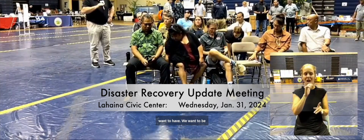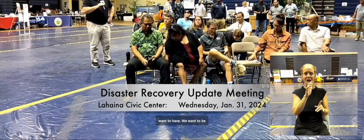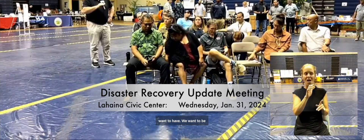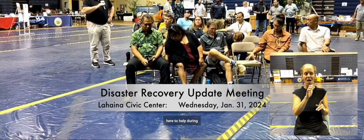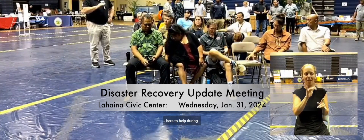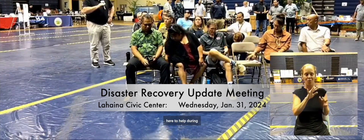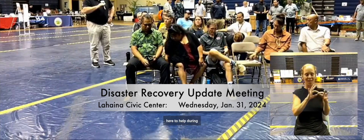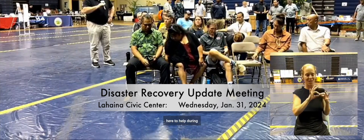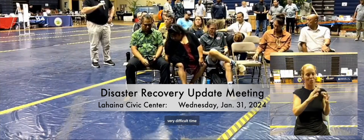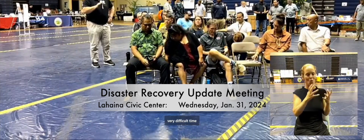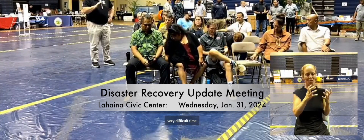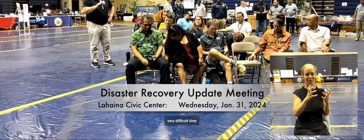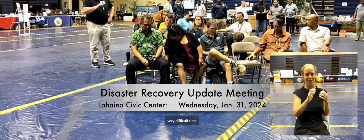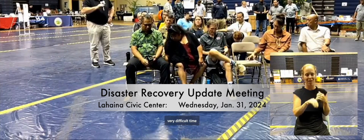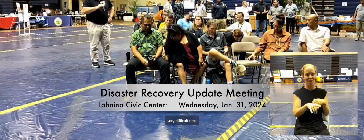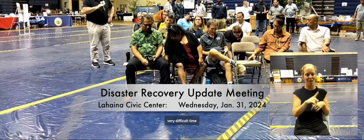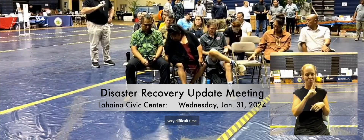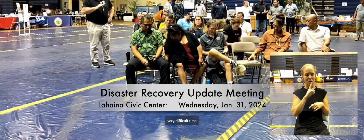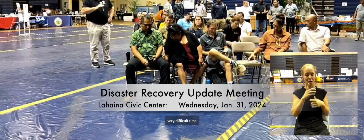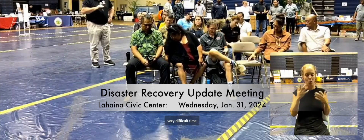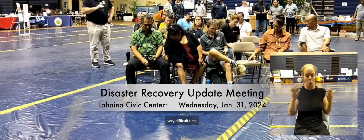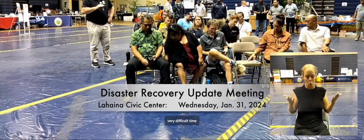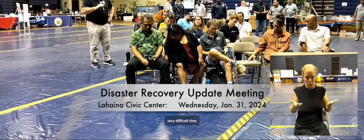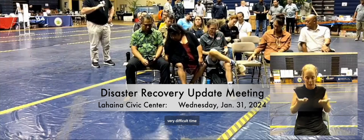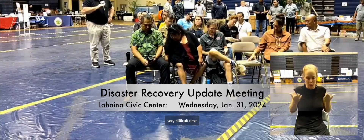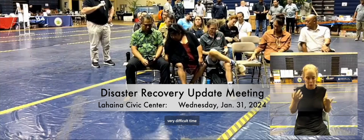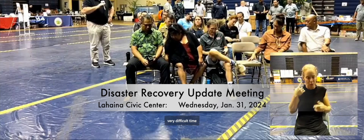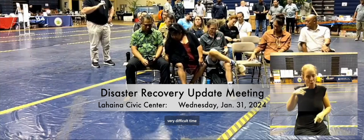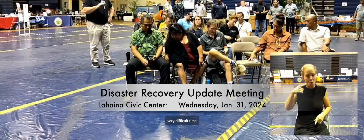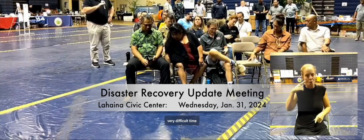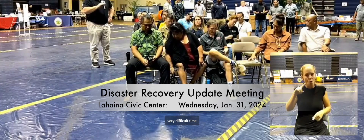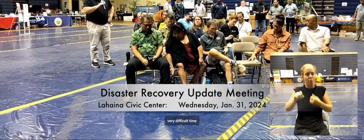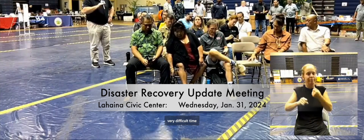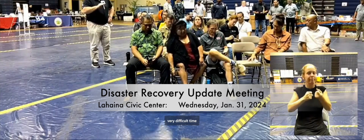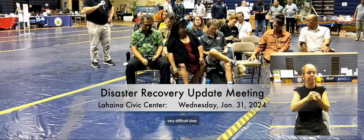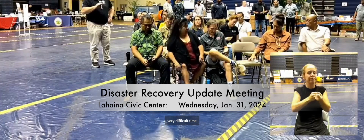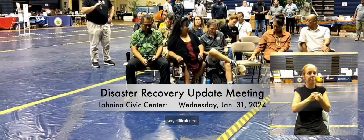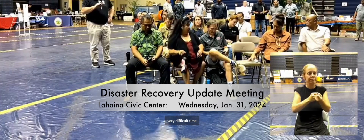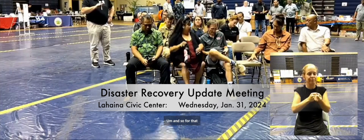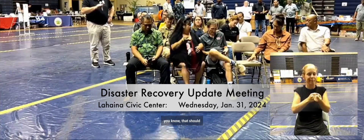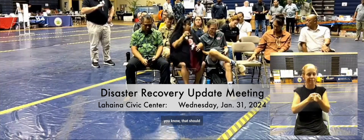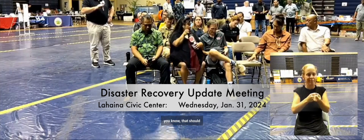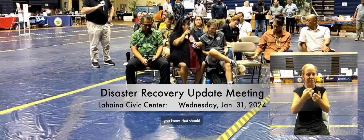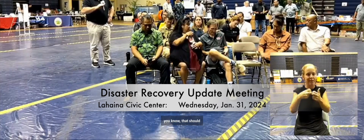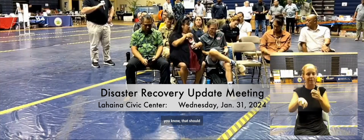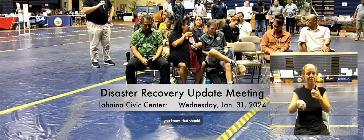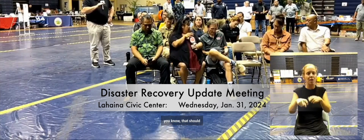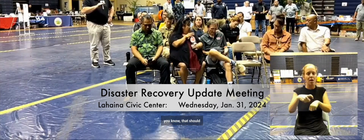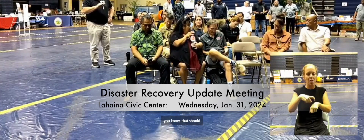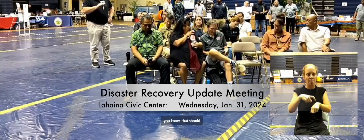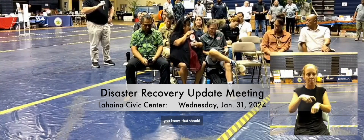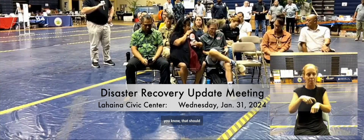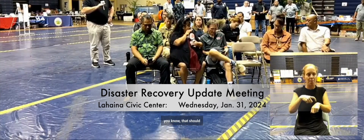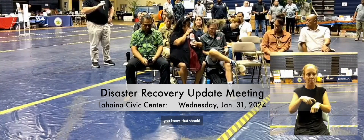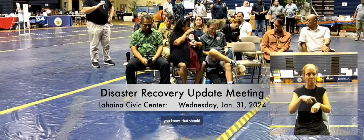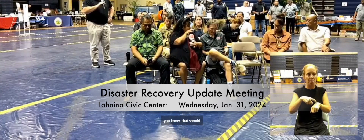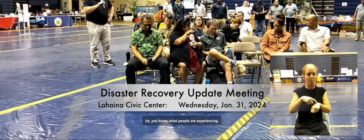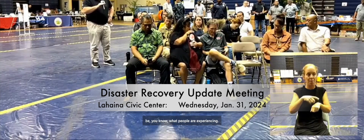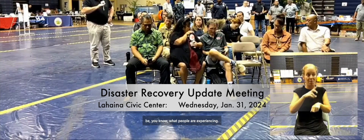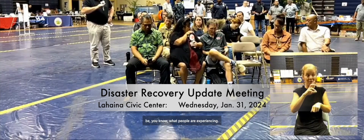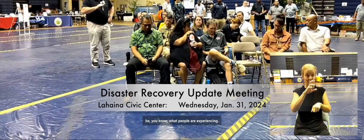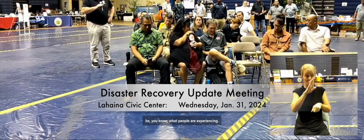help during a very difficult time. And so for that, that should